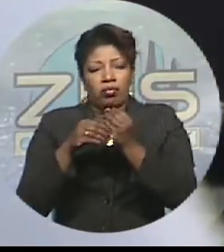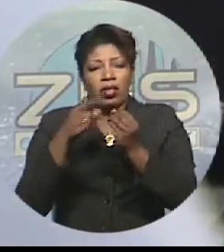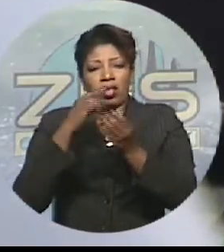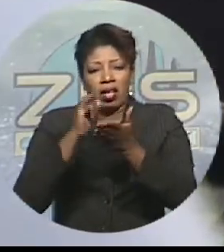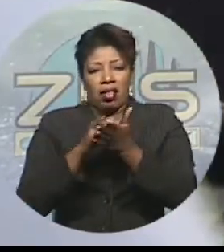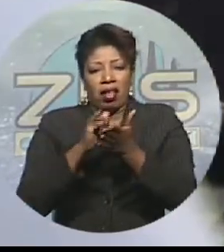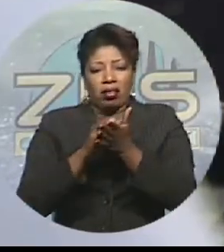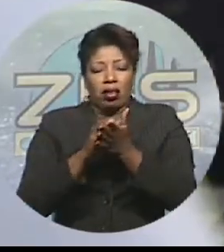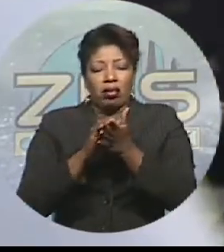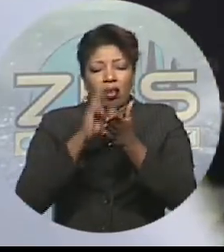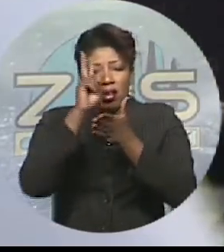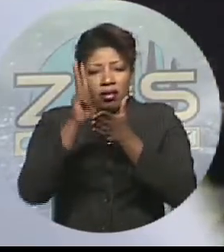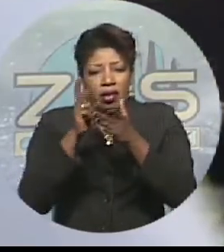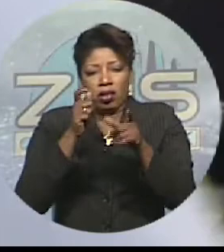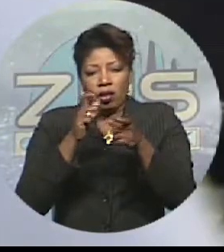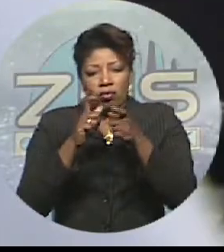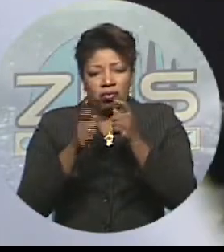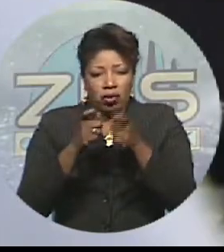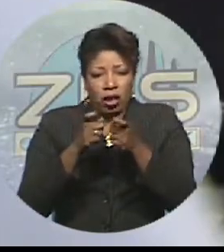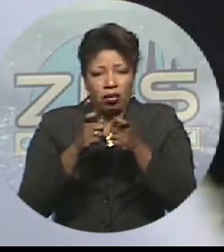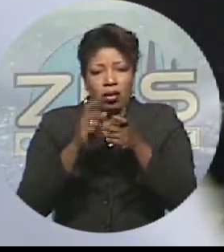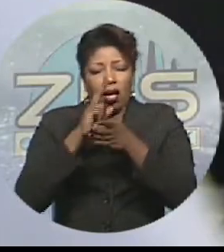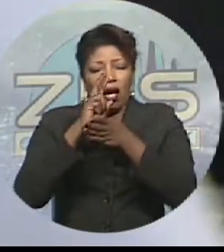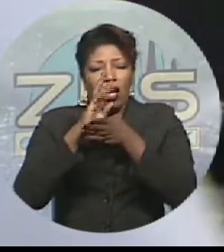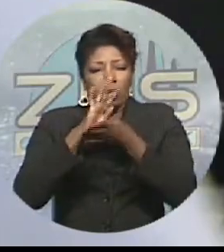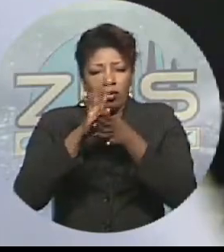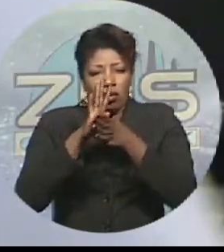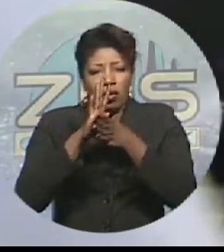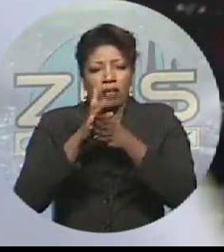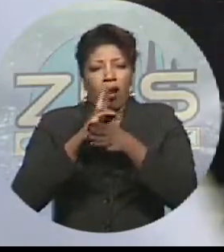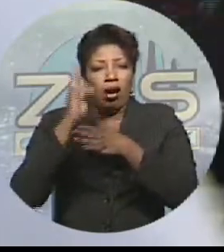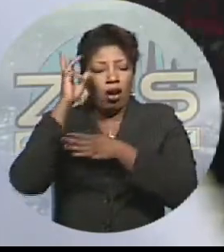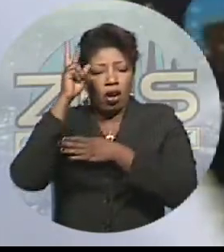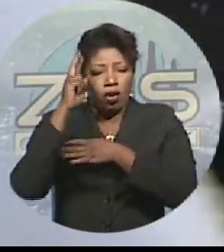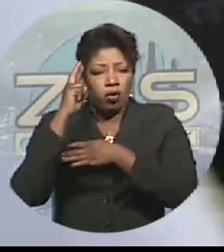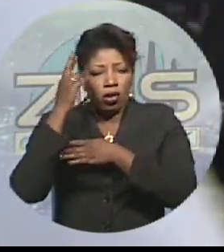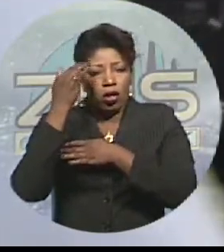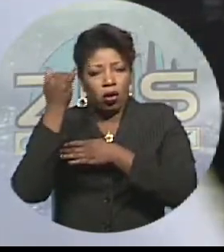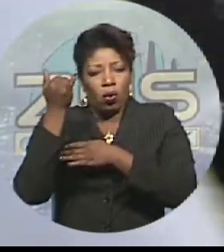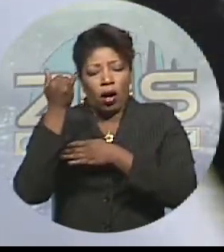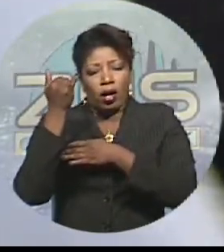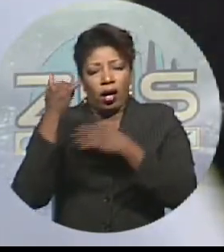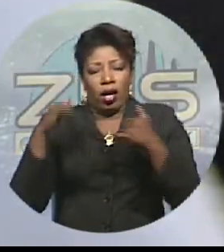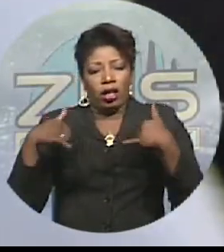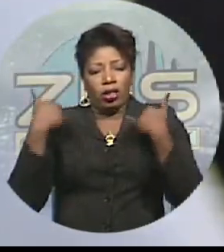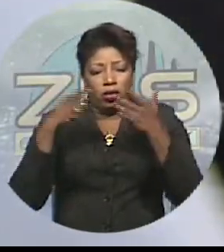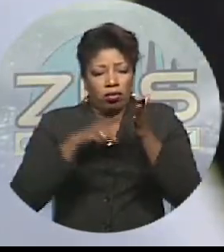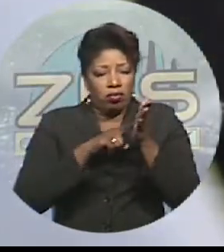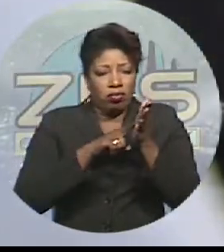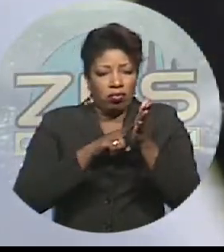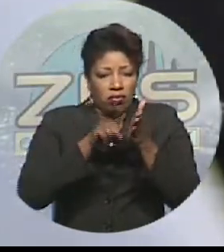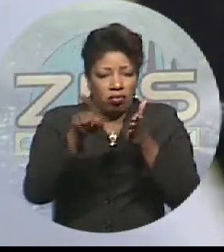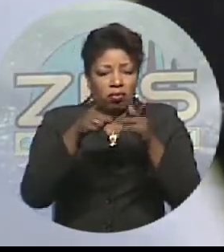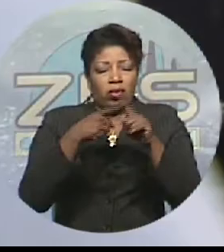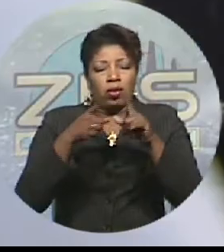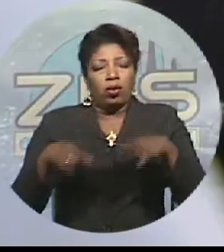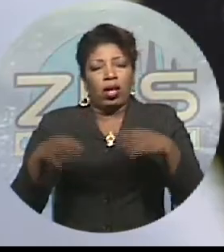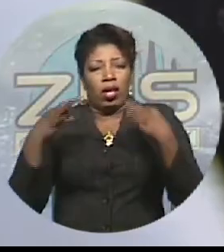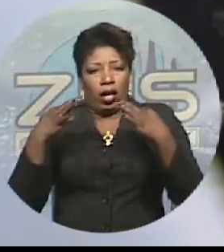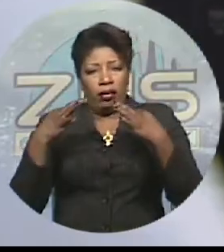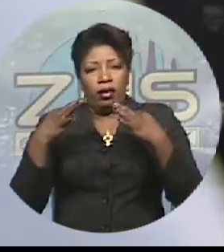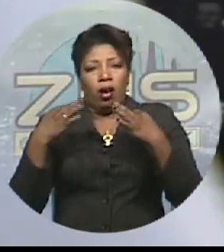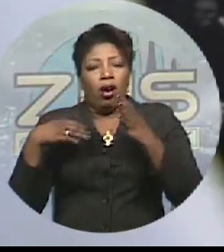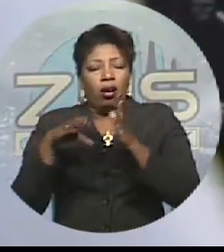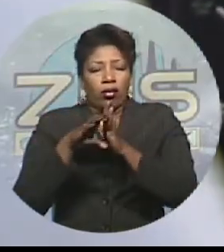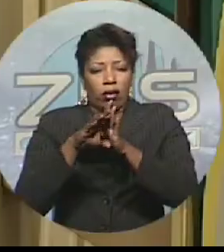video games, music, and movies are the reasons for a large percentage of our youth turning to a life of crime. Looked at what young people are